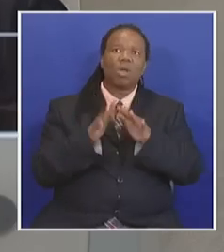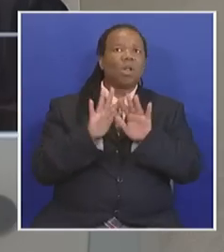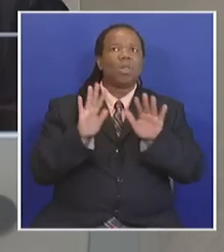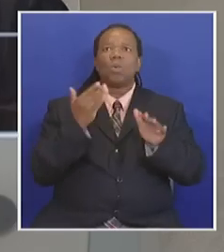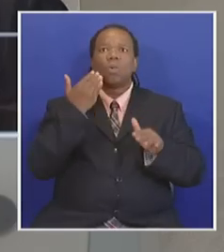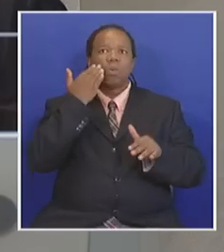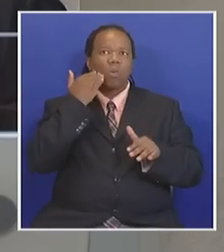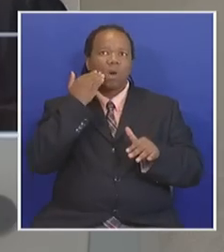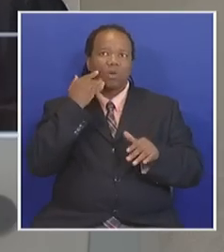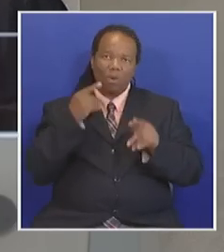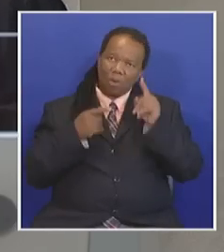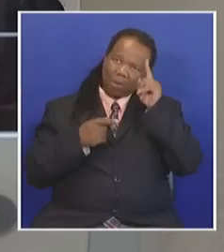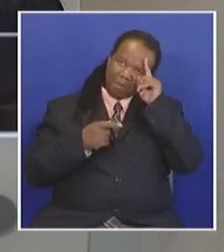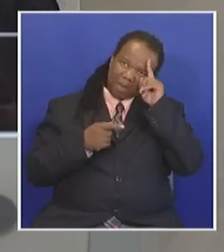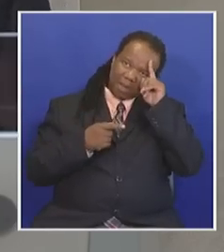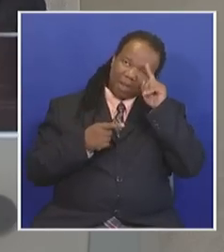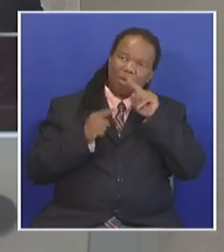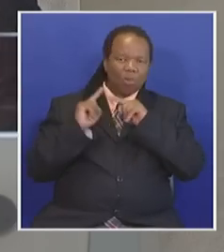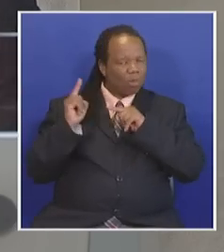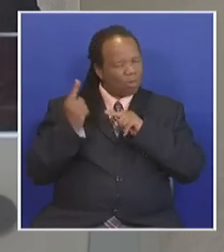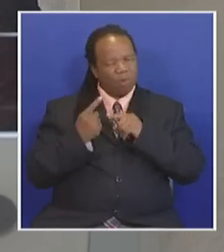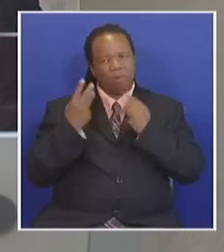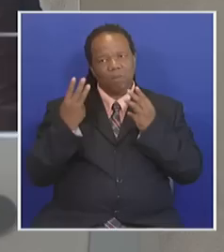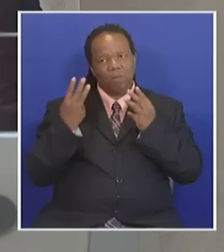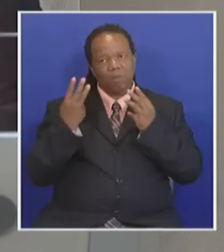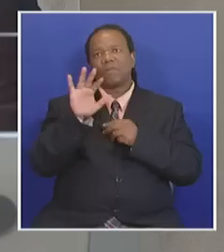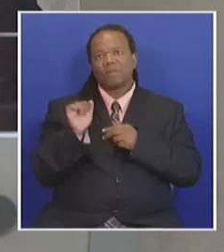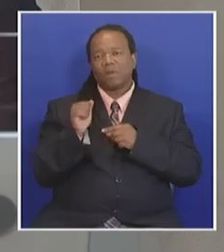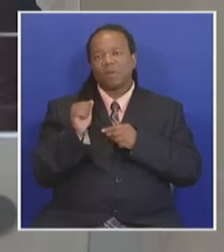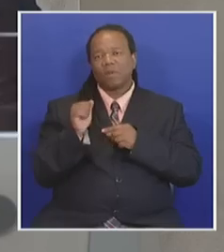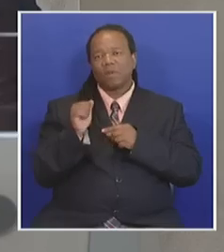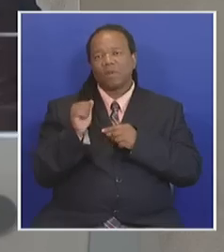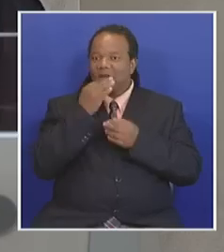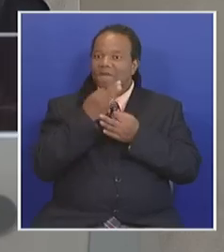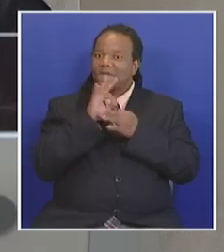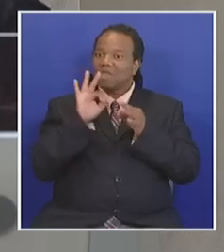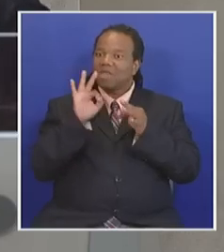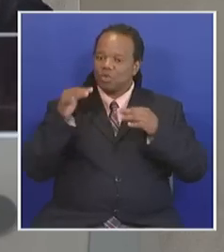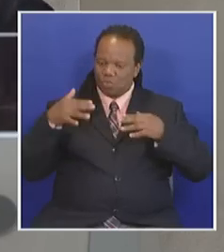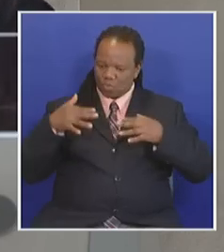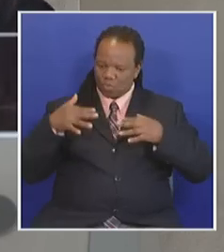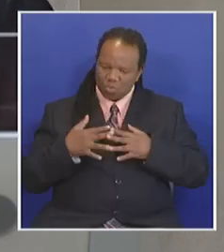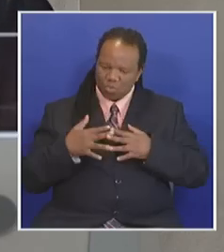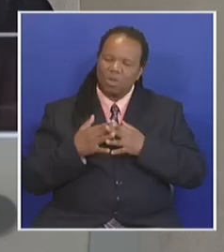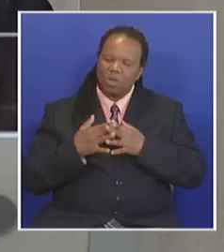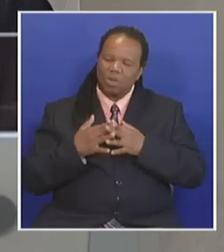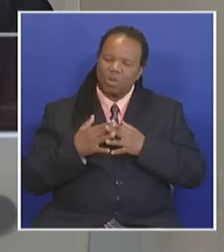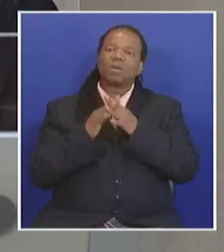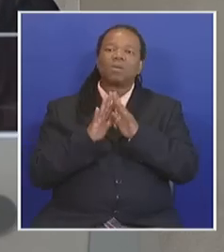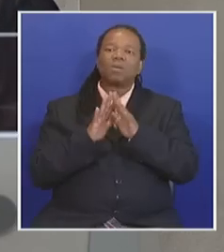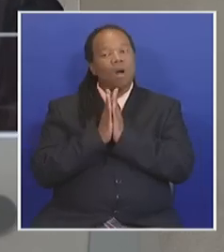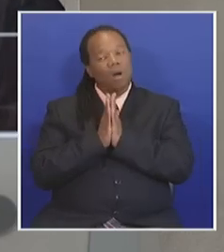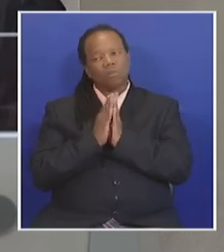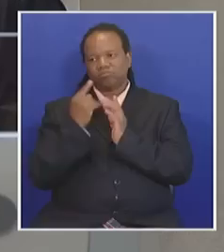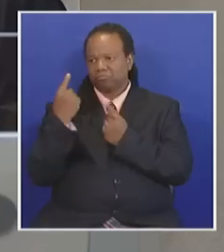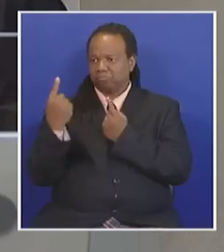blacks, just South Africans, free and united in diversity." Honorable Chair, that is the core of the individual and